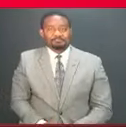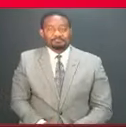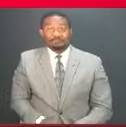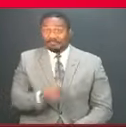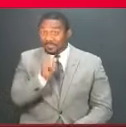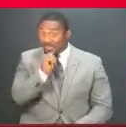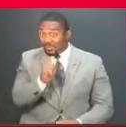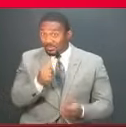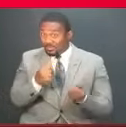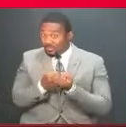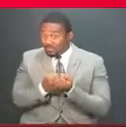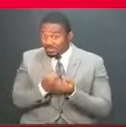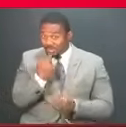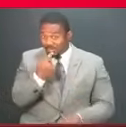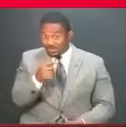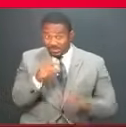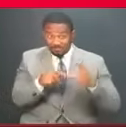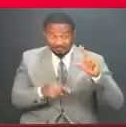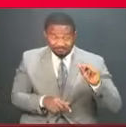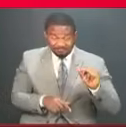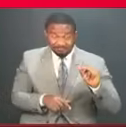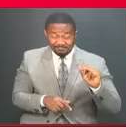Those against say no.